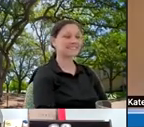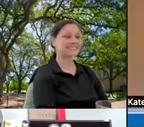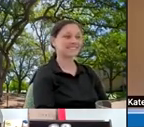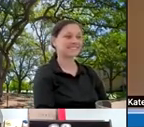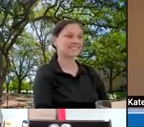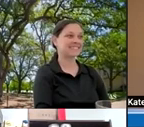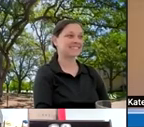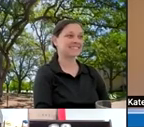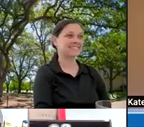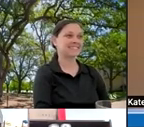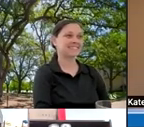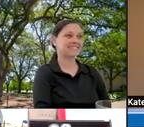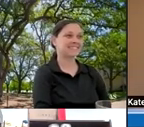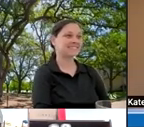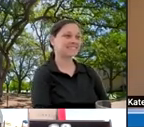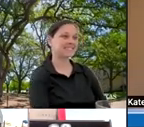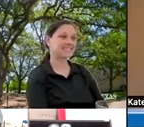overwhelmed.